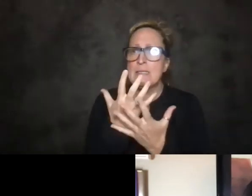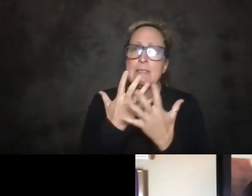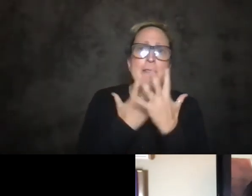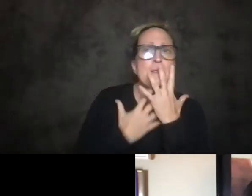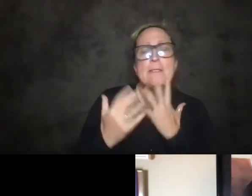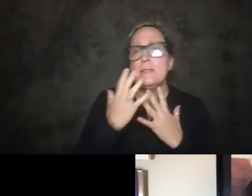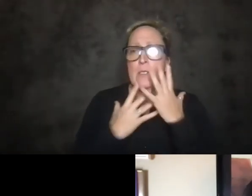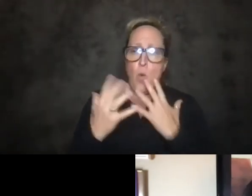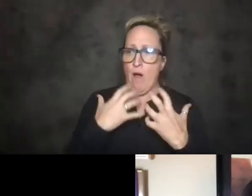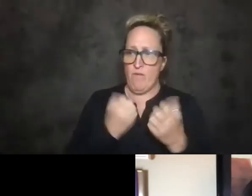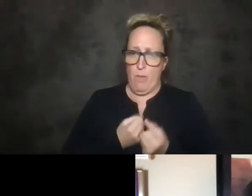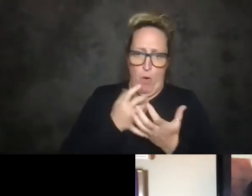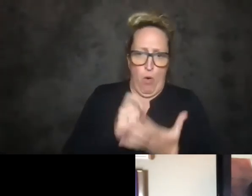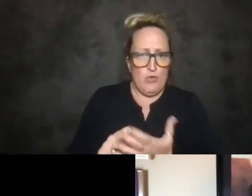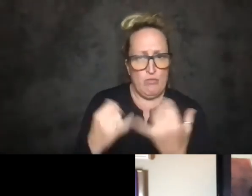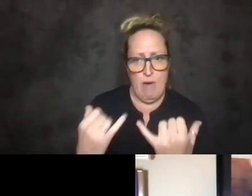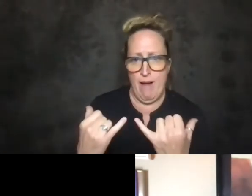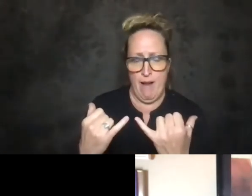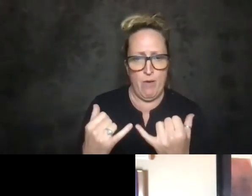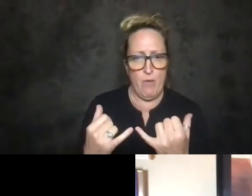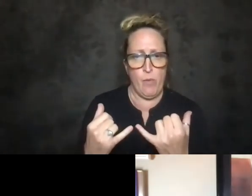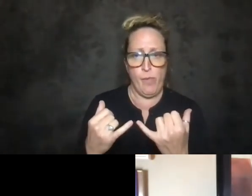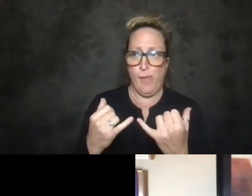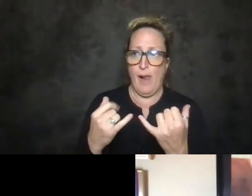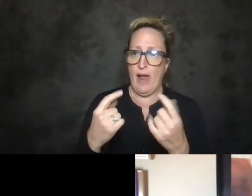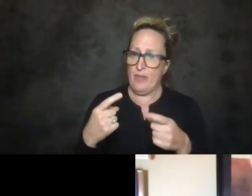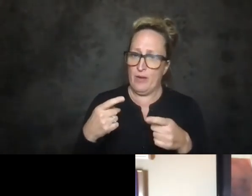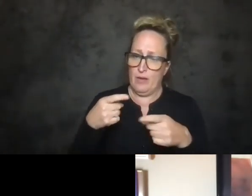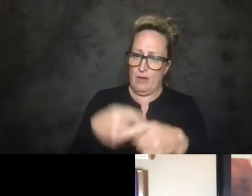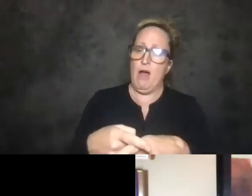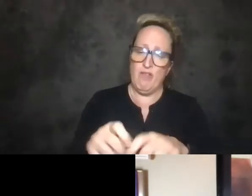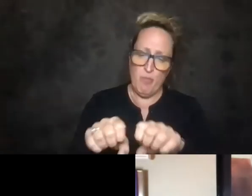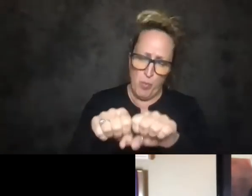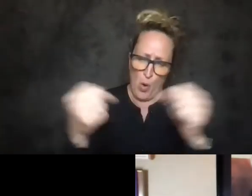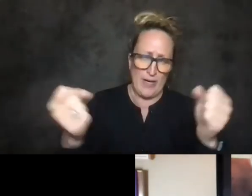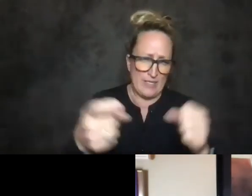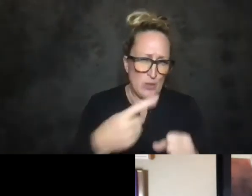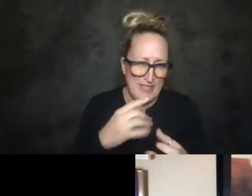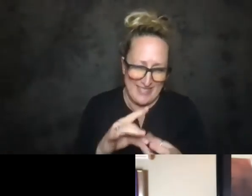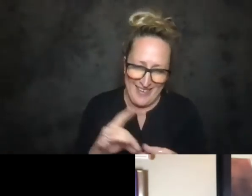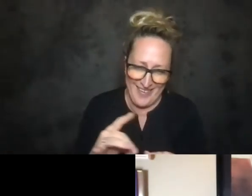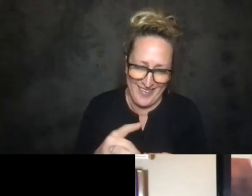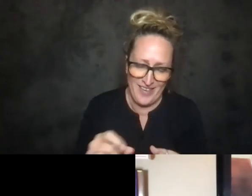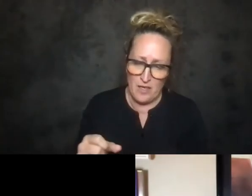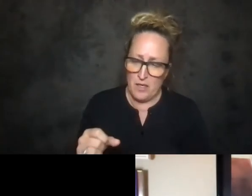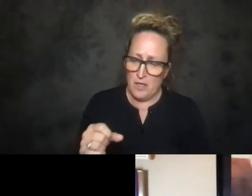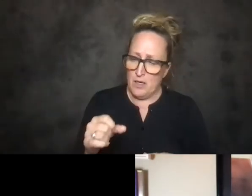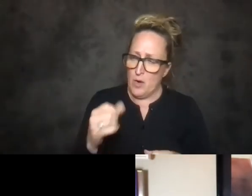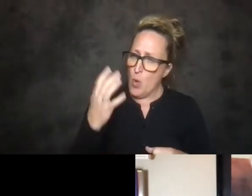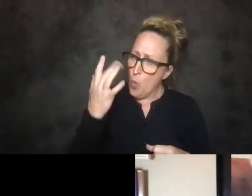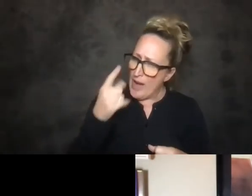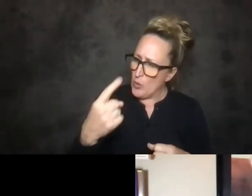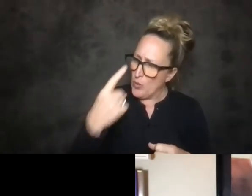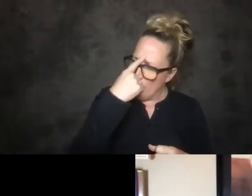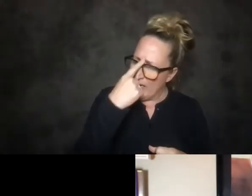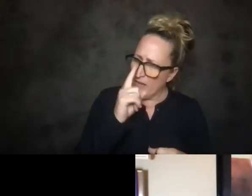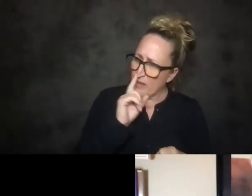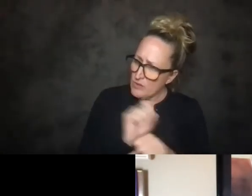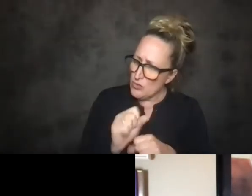at this moment of this, at the crossroads of brokenness, as you said it. And I wonder, why do you think that